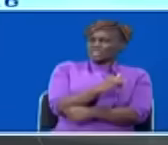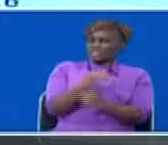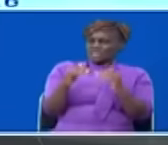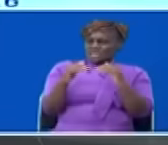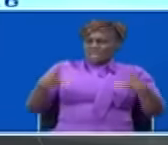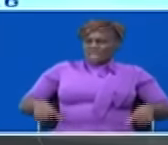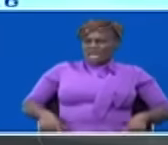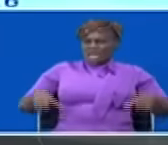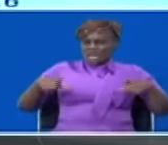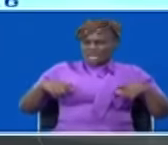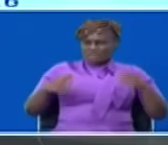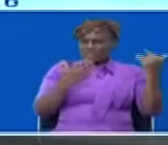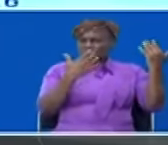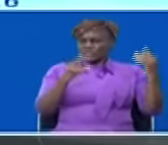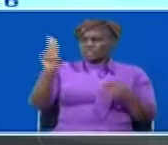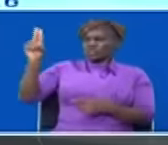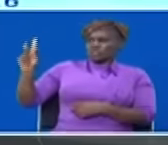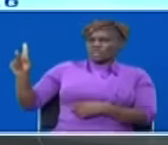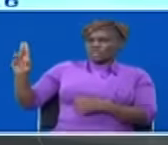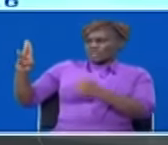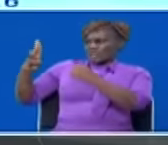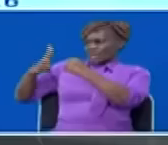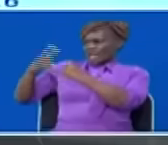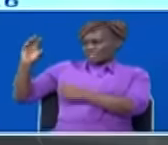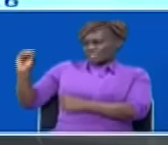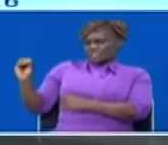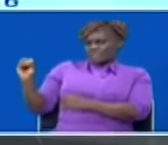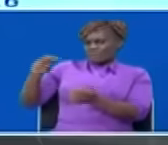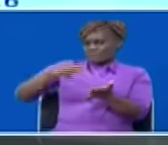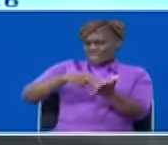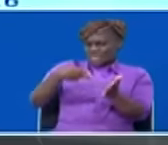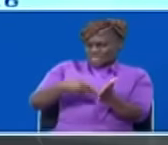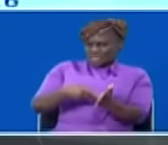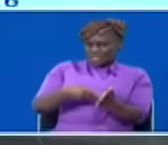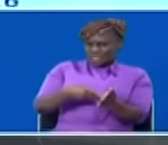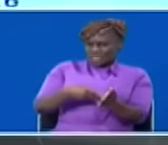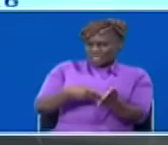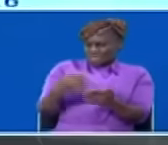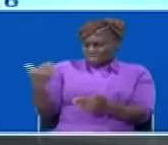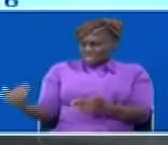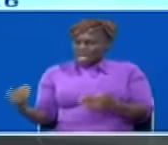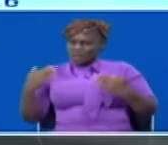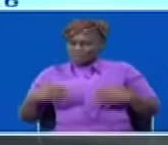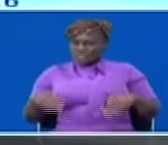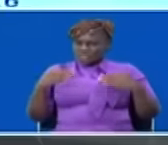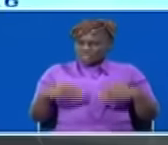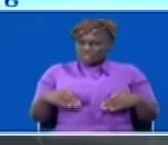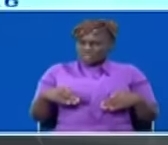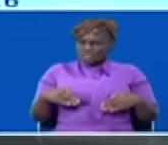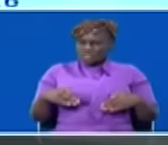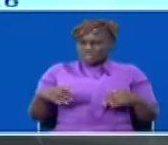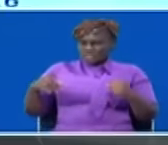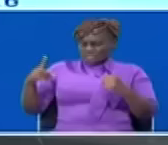life expectancy in the UK. That's 90 years of age. This means that these young people have